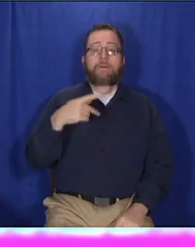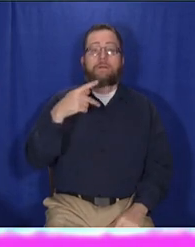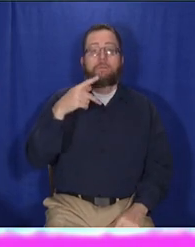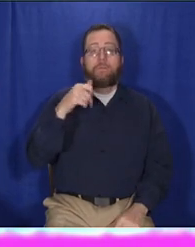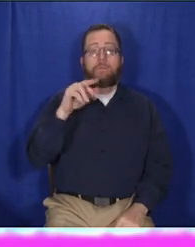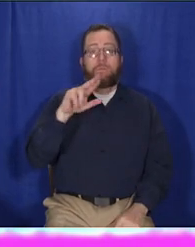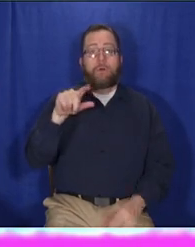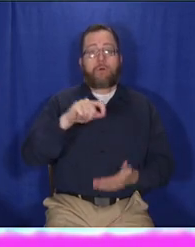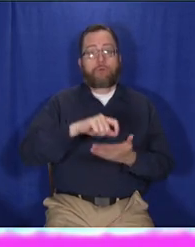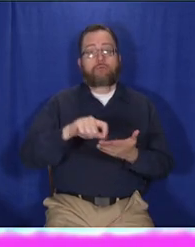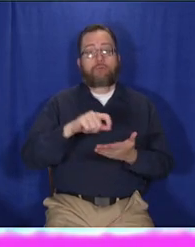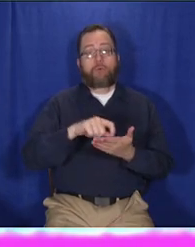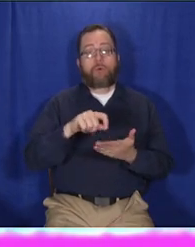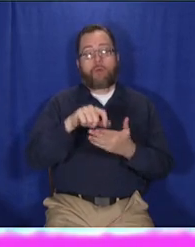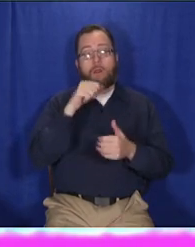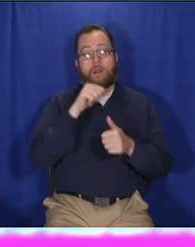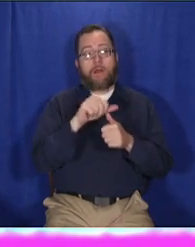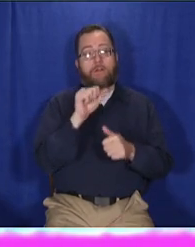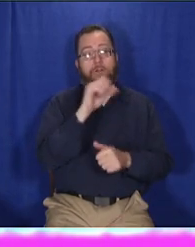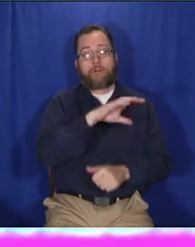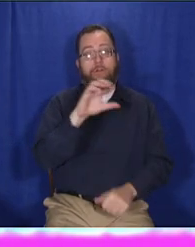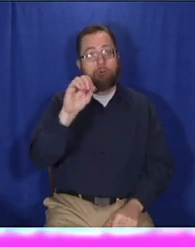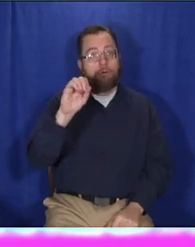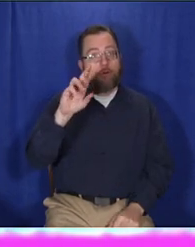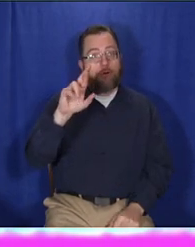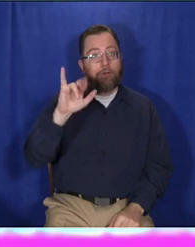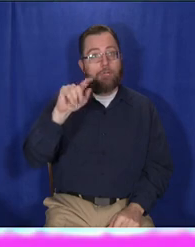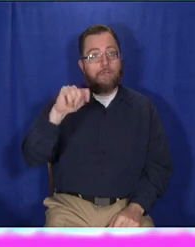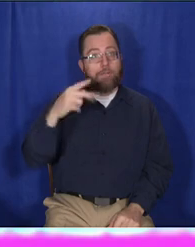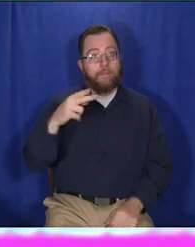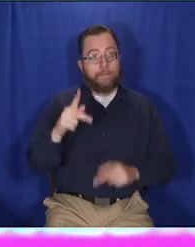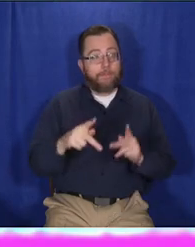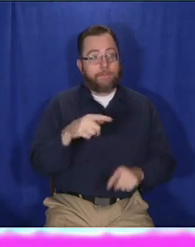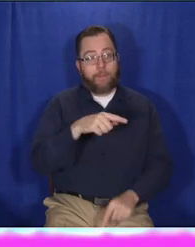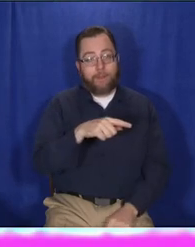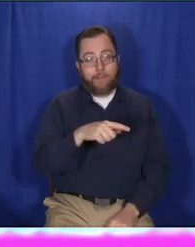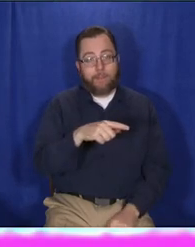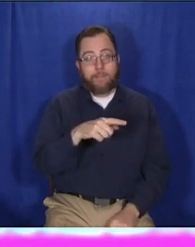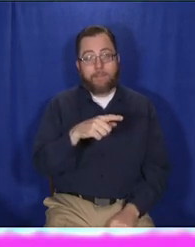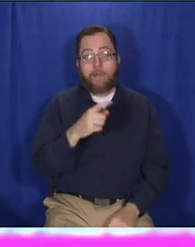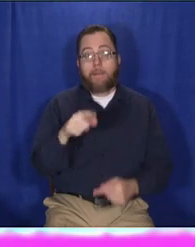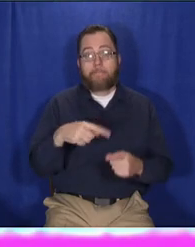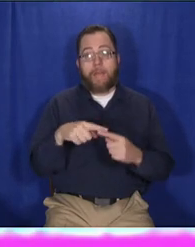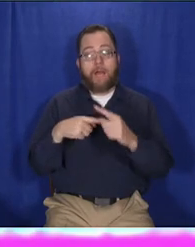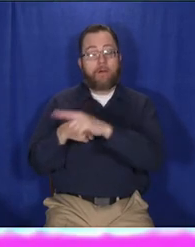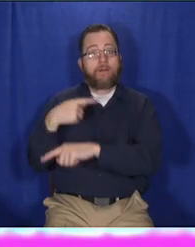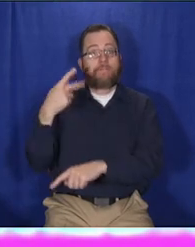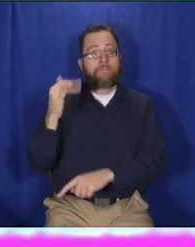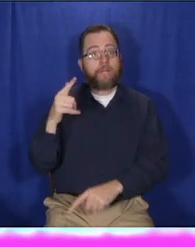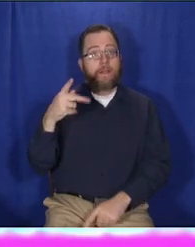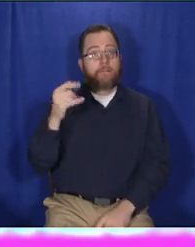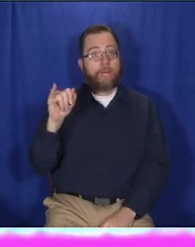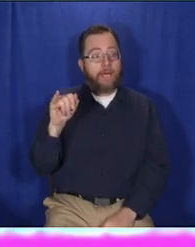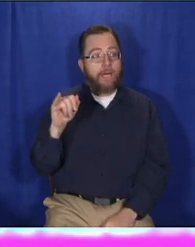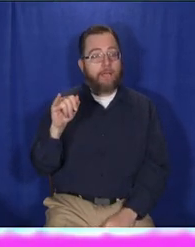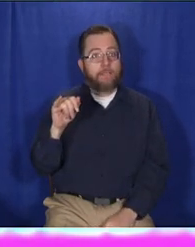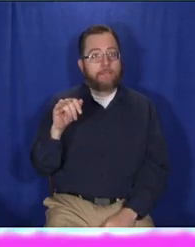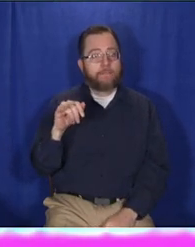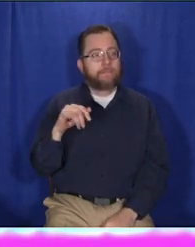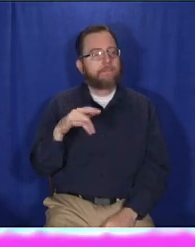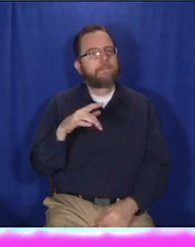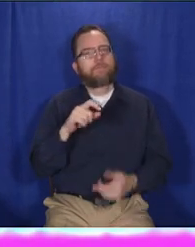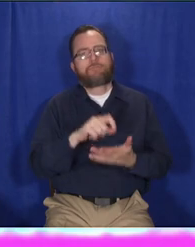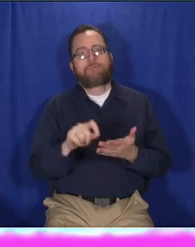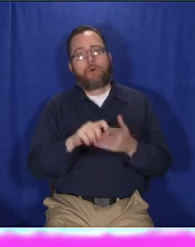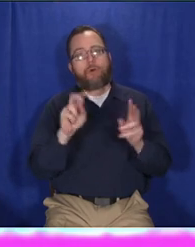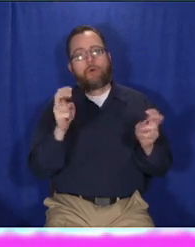says in 2 Corinthians chapter 8, verses 1 and 2. He says, "We want you to know, brothers, about the grace of God that has been given among the